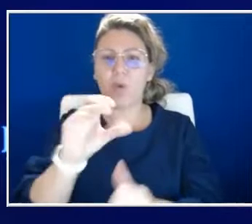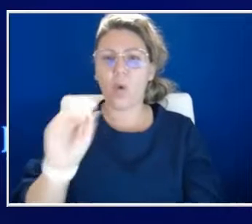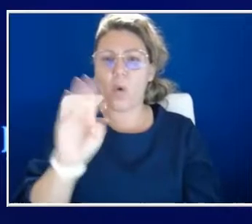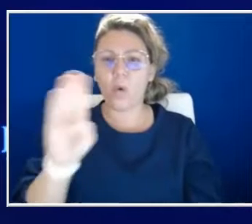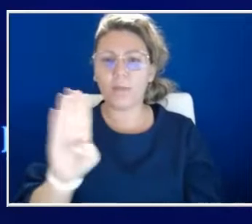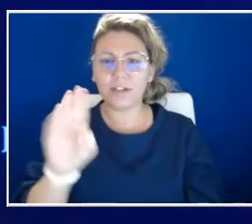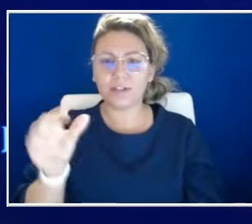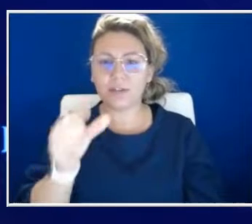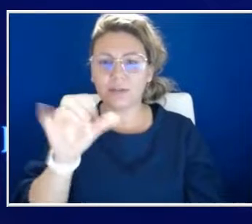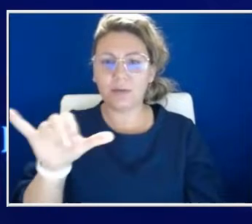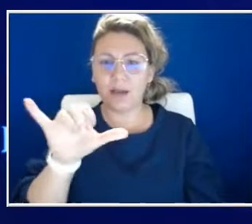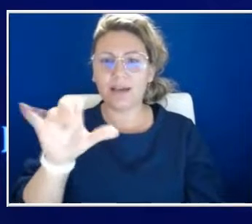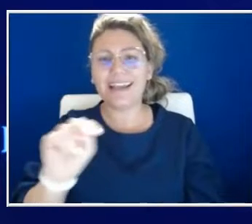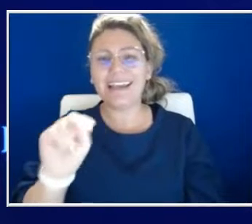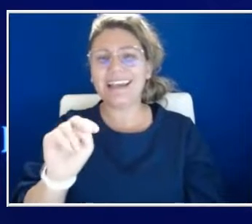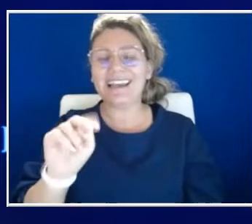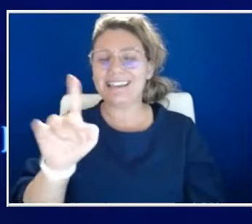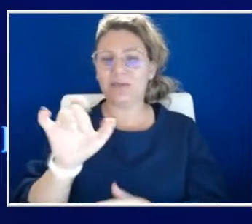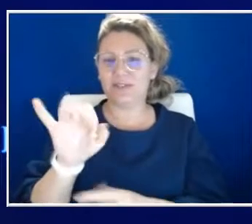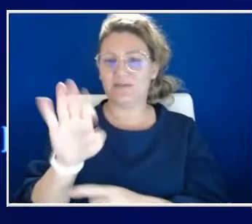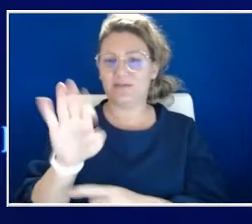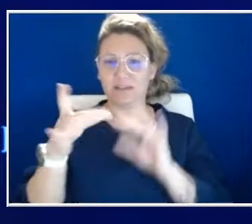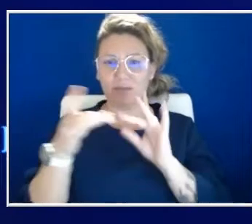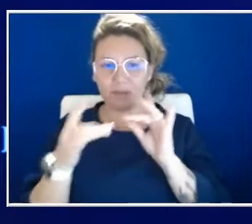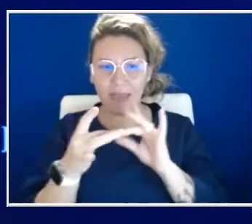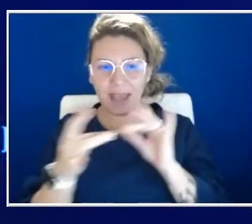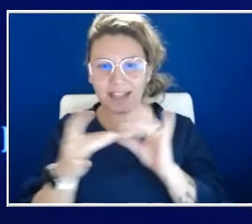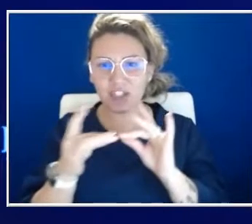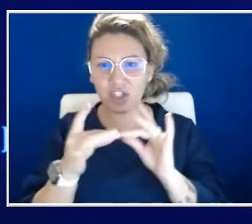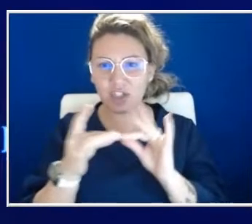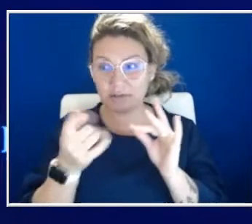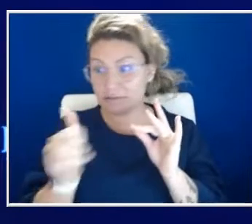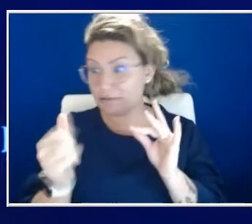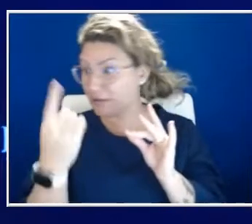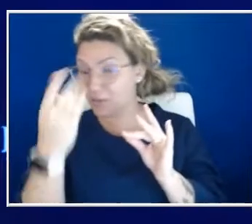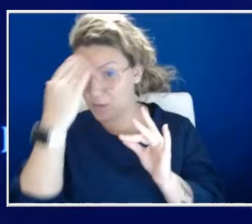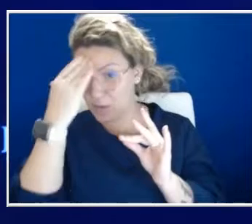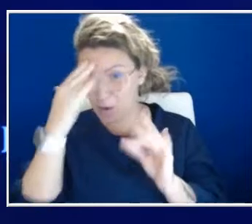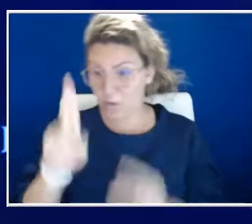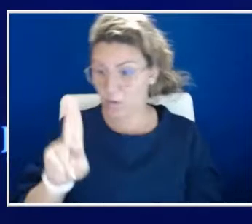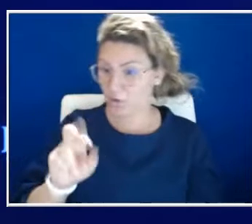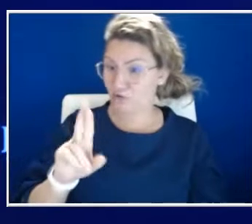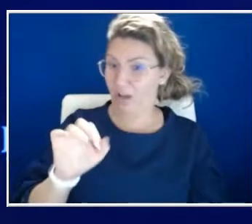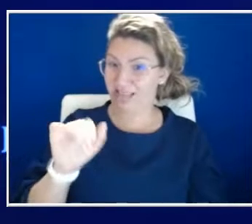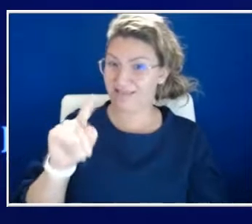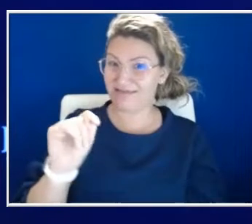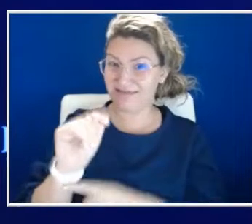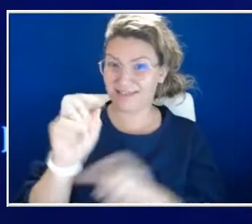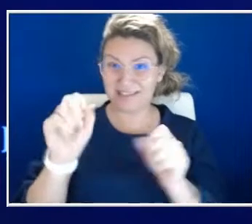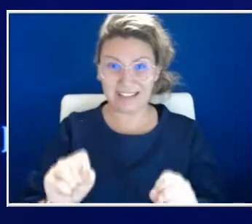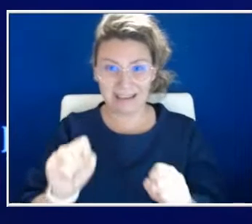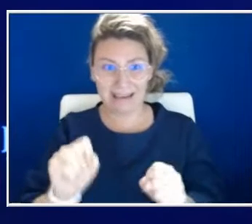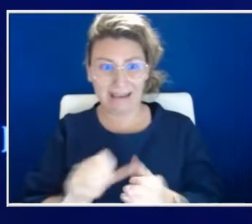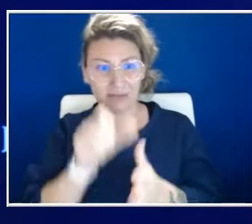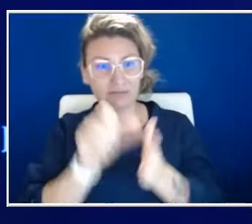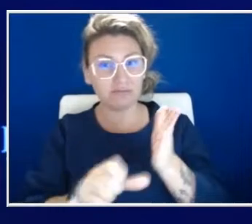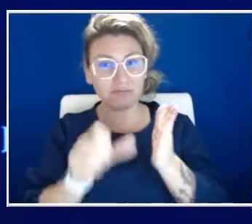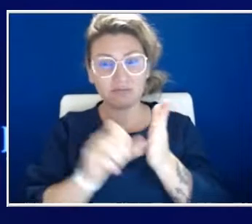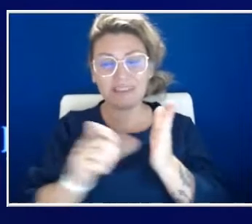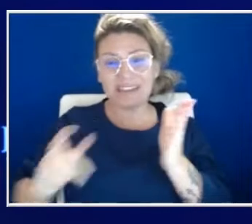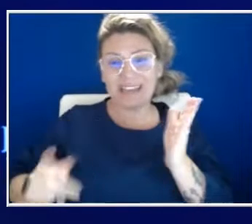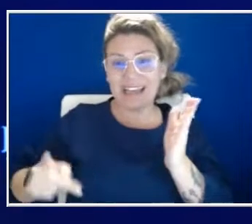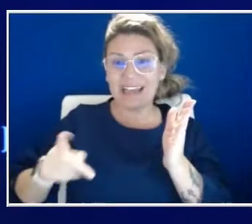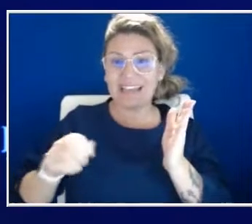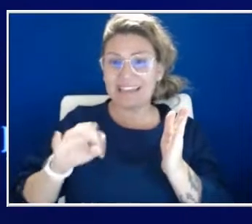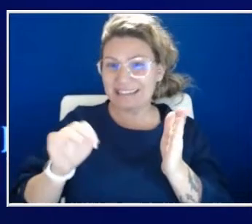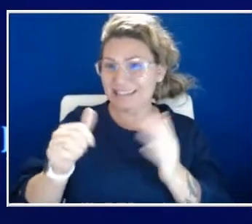received the Facebook message that said, does anybody know a urologist who might be willing to perform a kidney removal surgery or nephrectomy